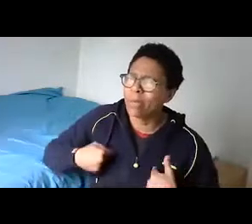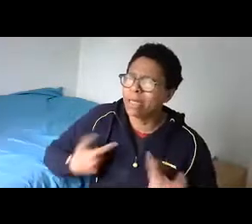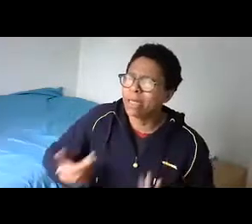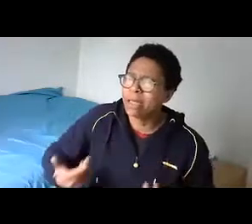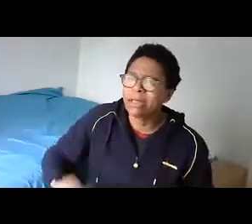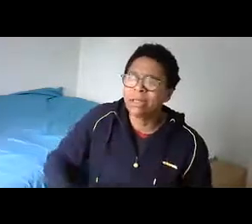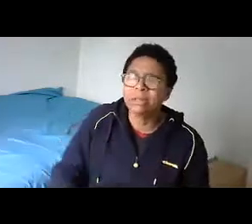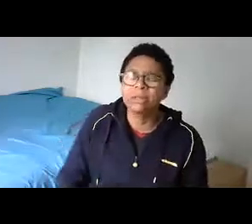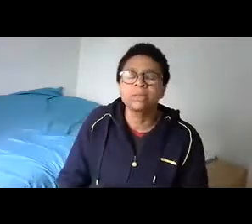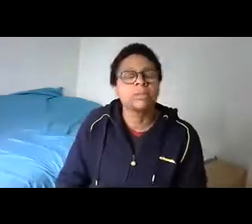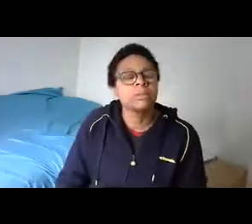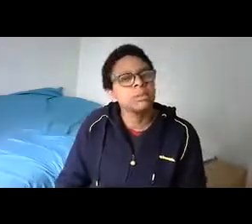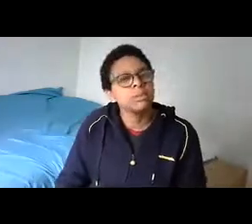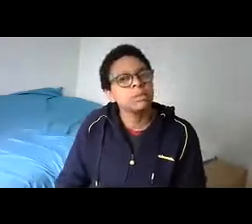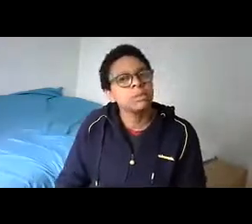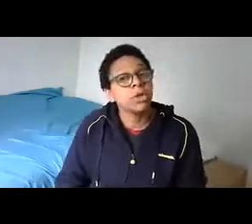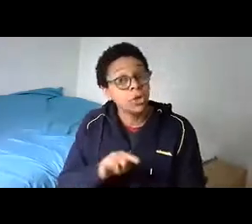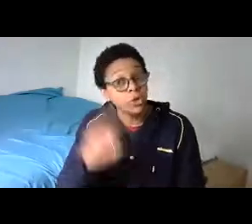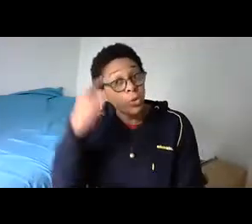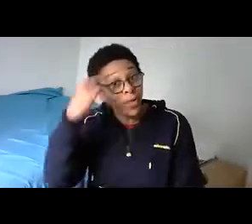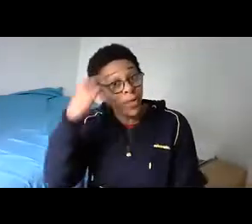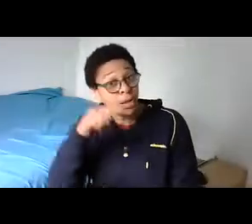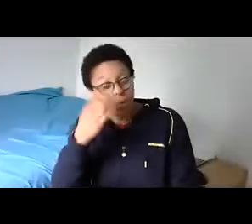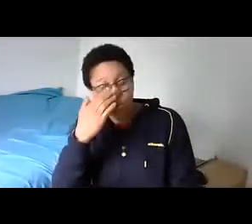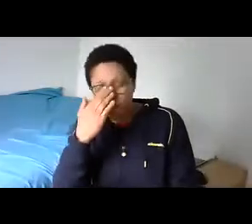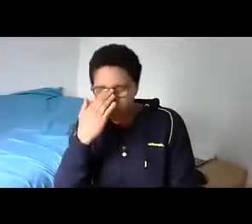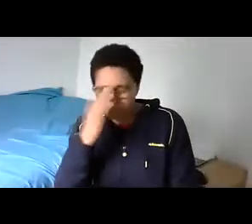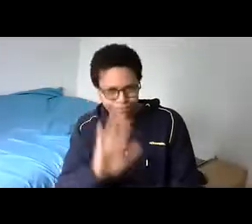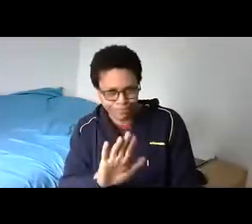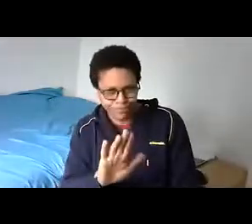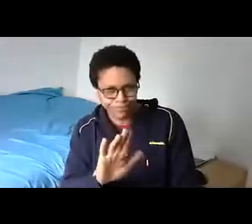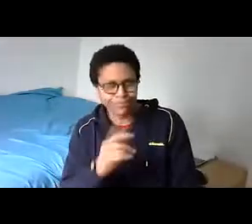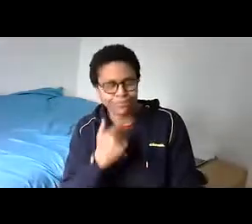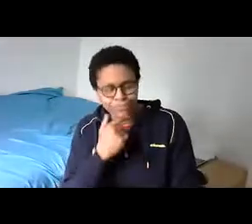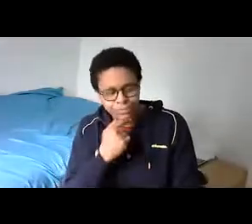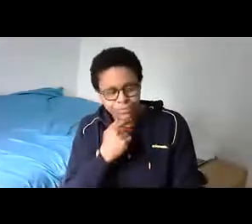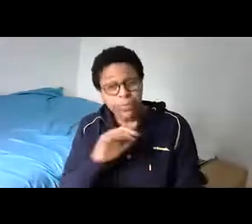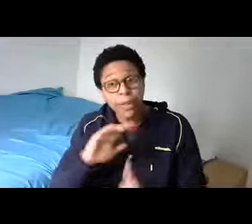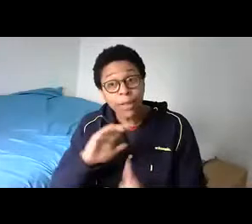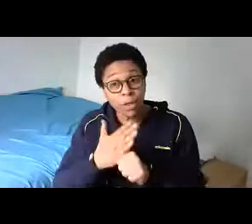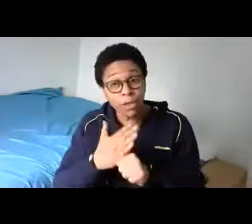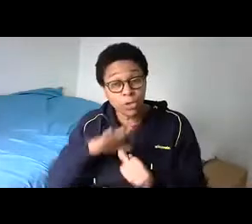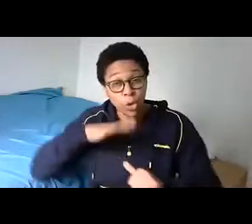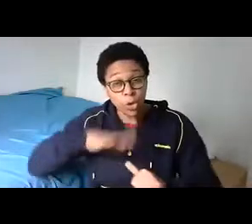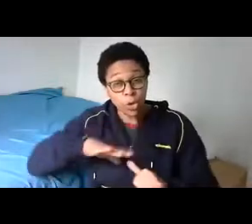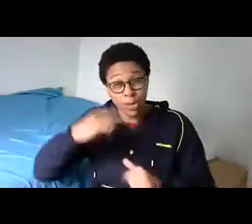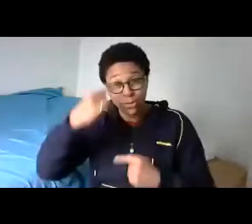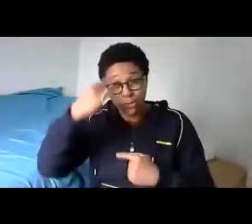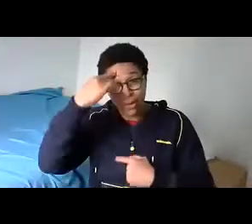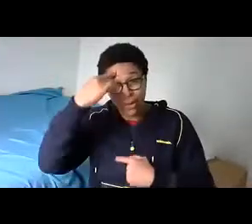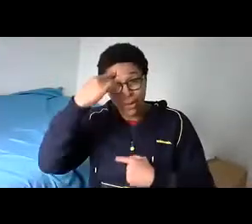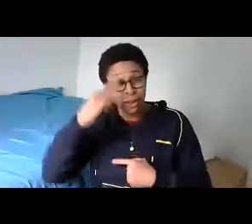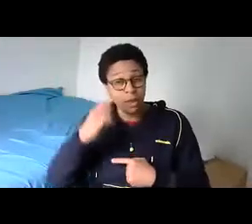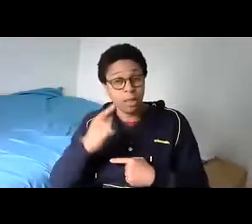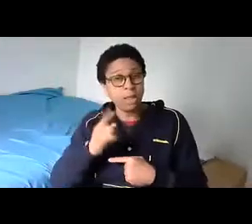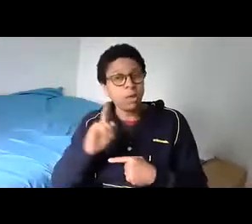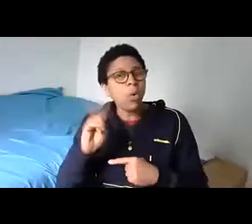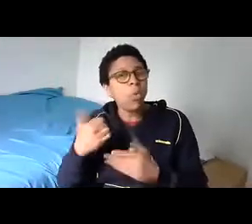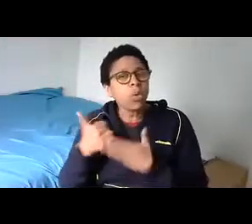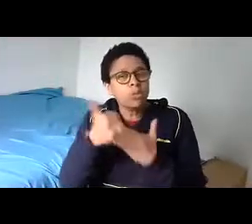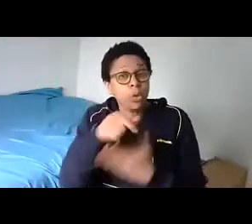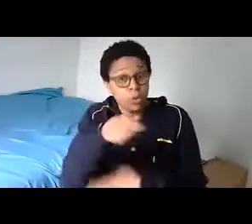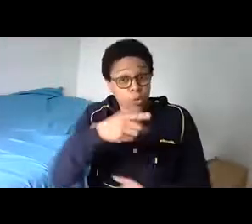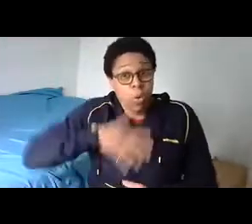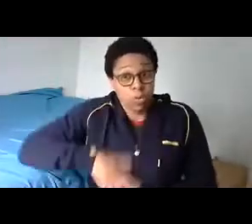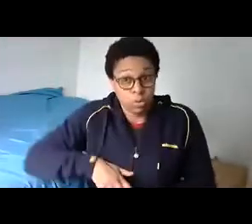So you think you need, so I think first you need to think what kind of support do you need to